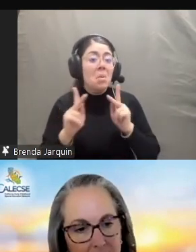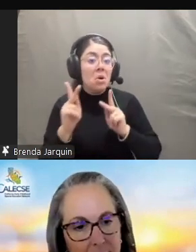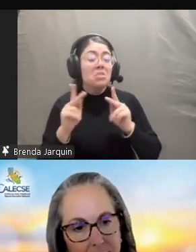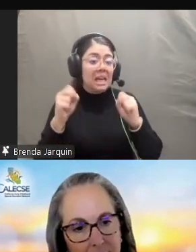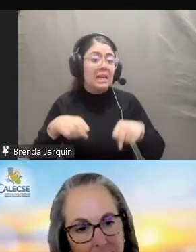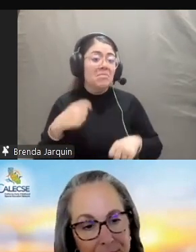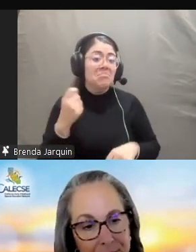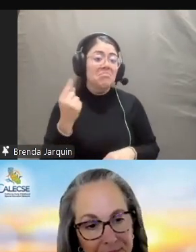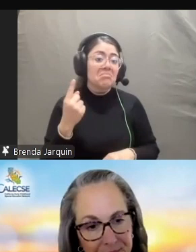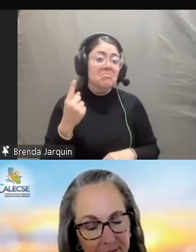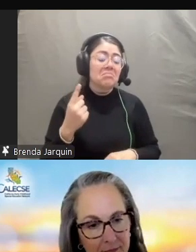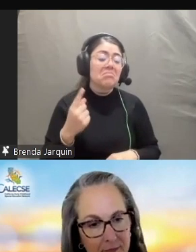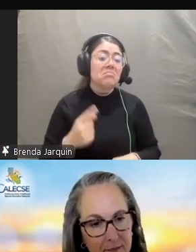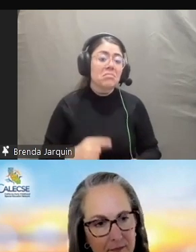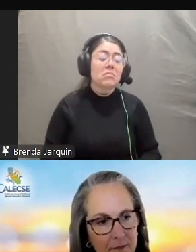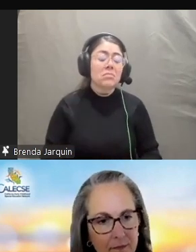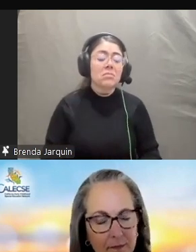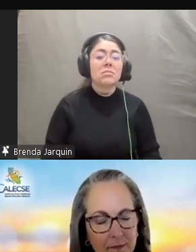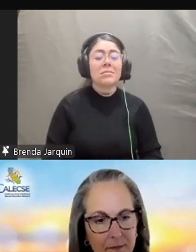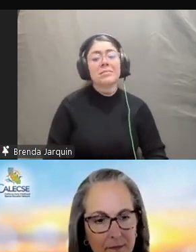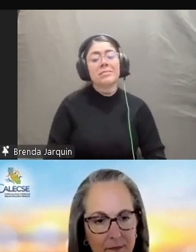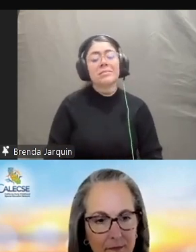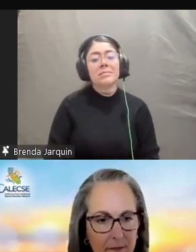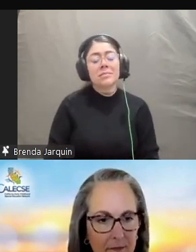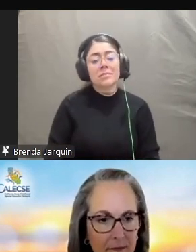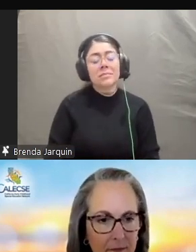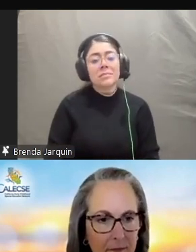we thought we had a great product, we did